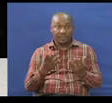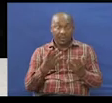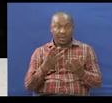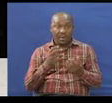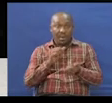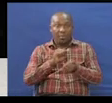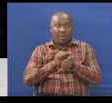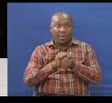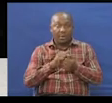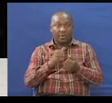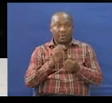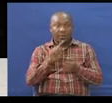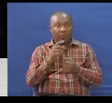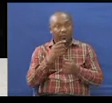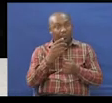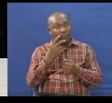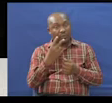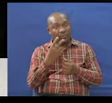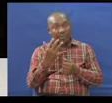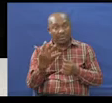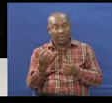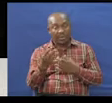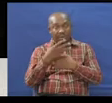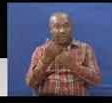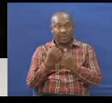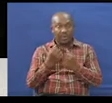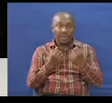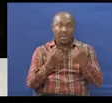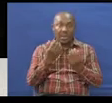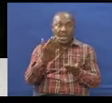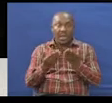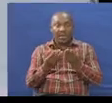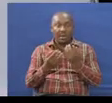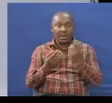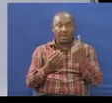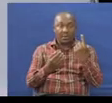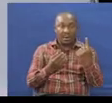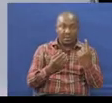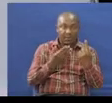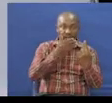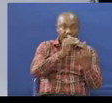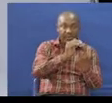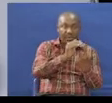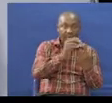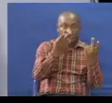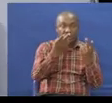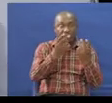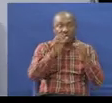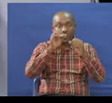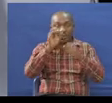the two numbers to for the product of two numbers to be 0, one of the number must be 0. What is that number? Either